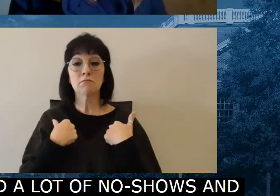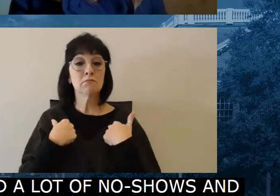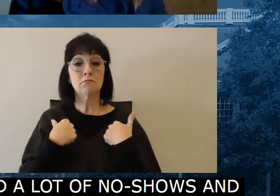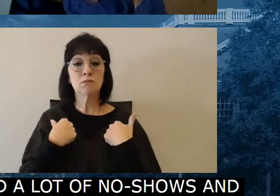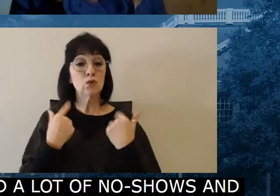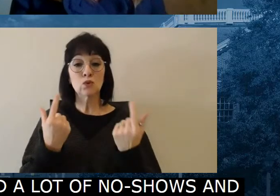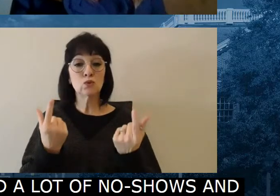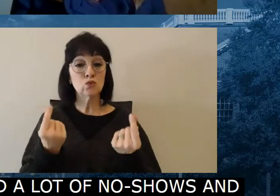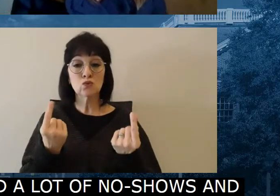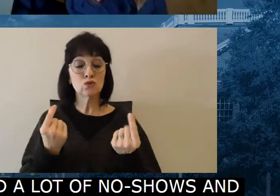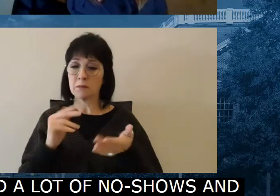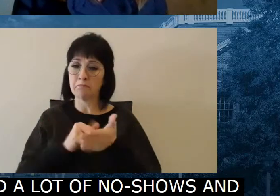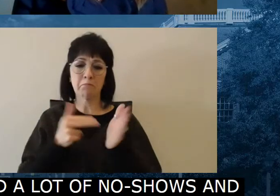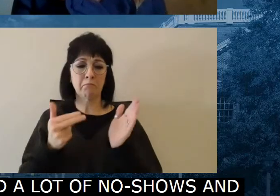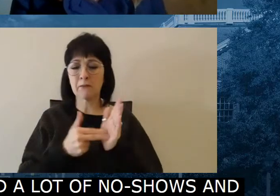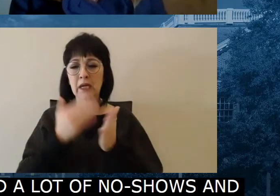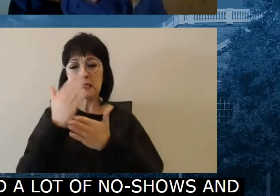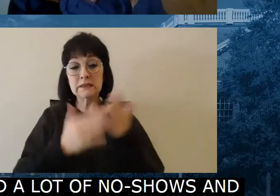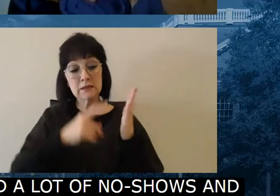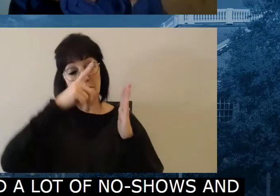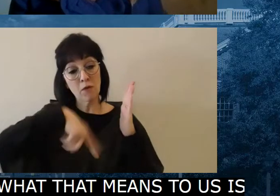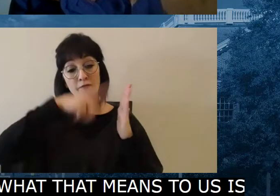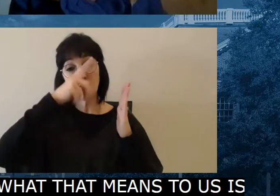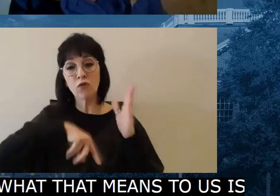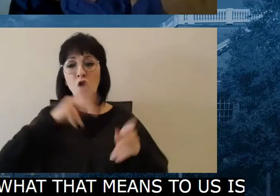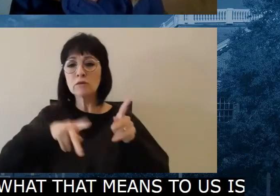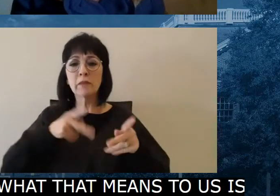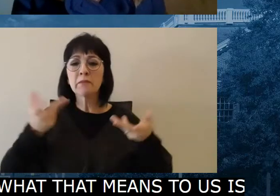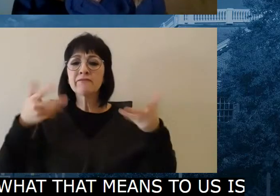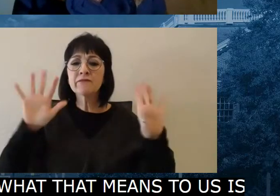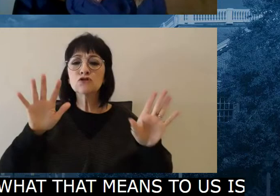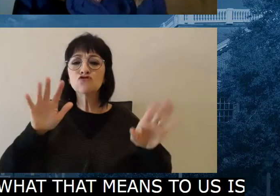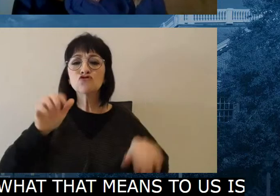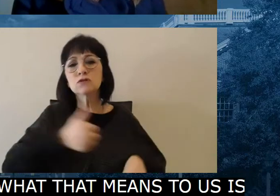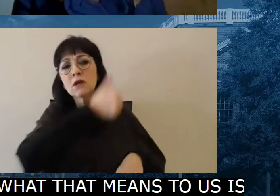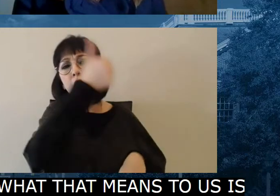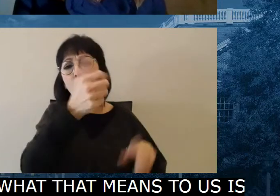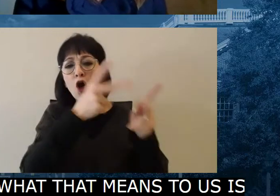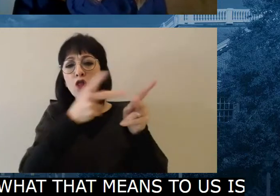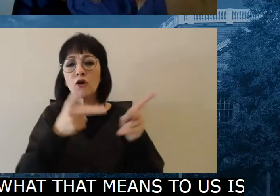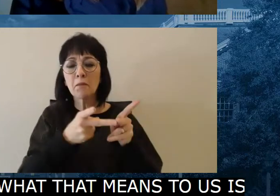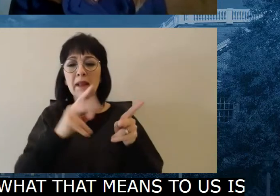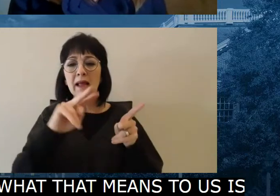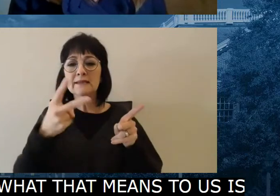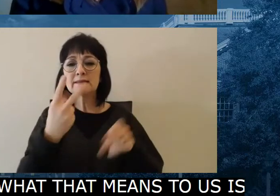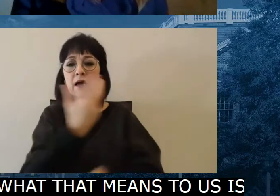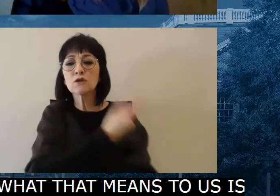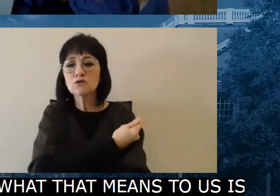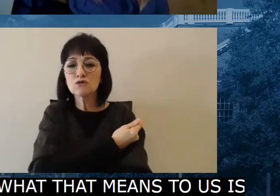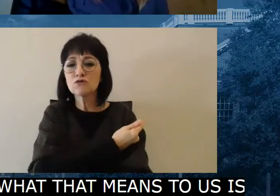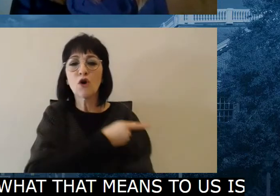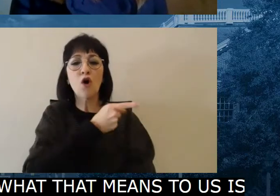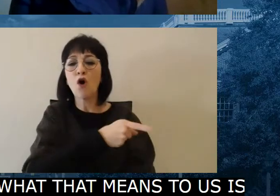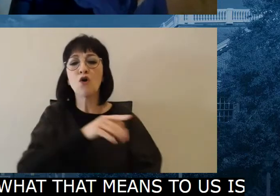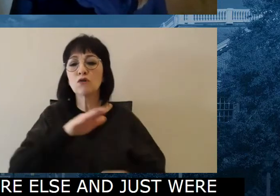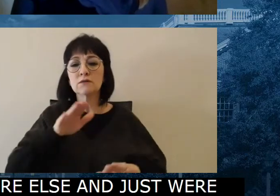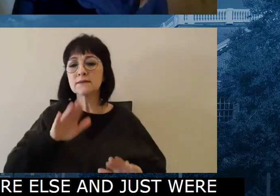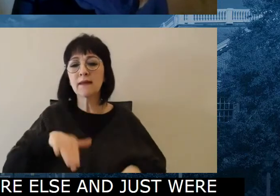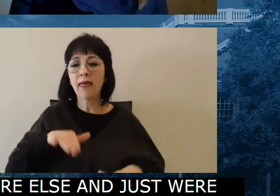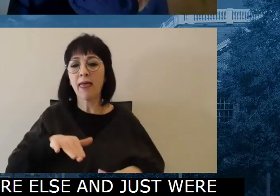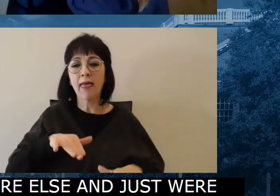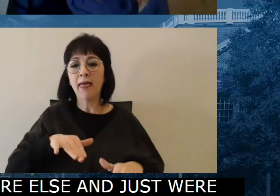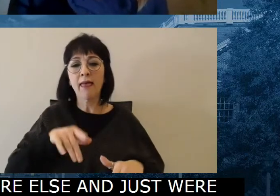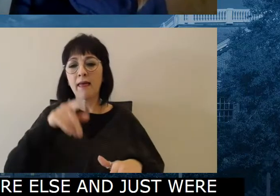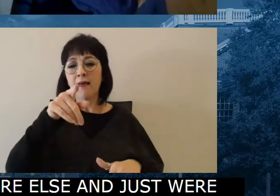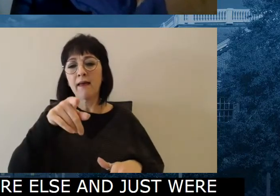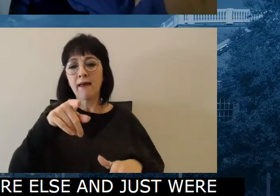dose somewhere else and just were unable to pull themselves off the list. So, you know,